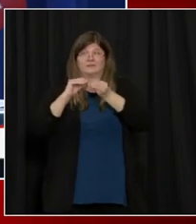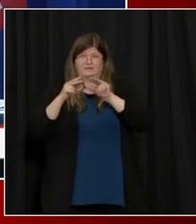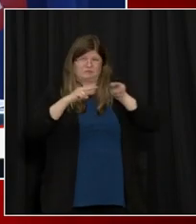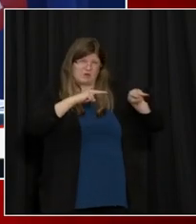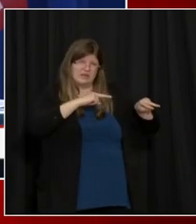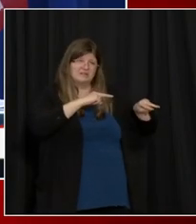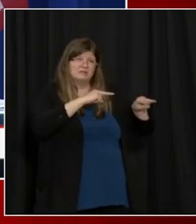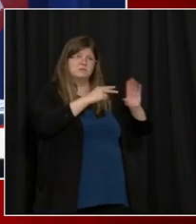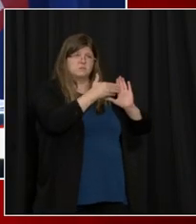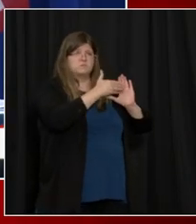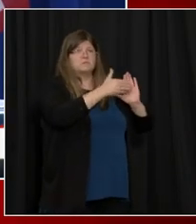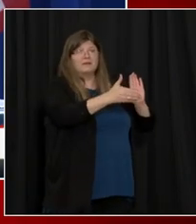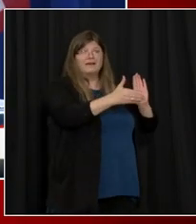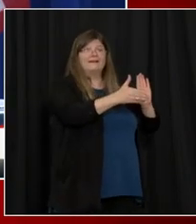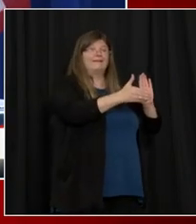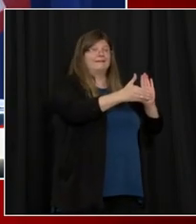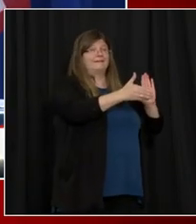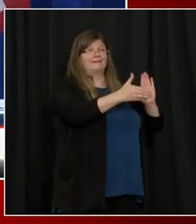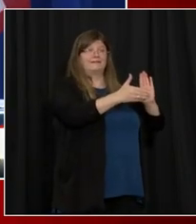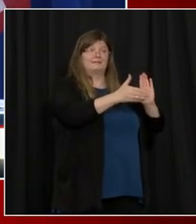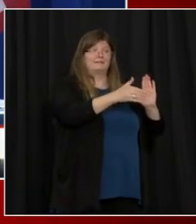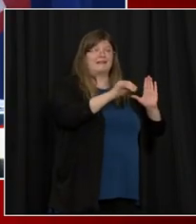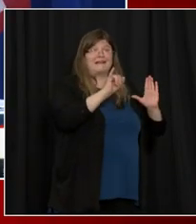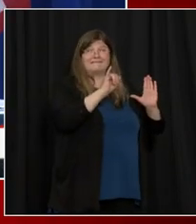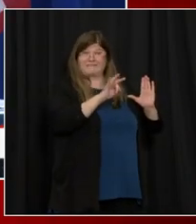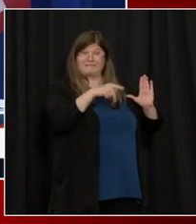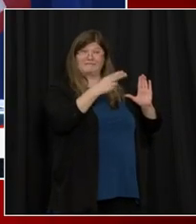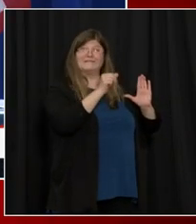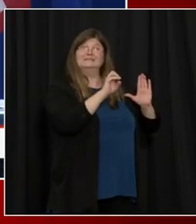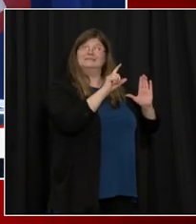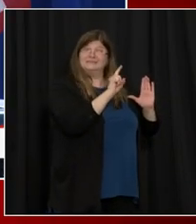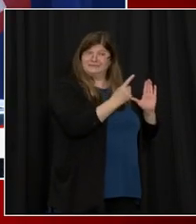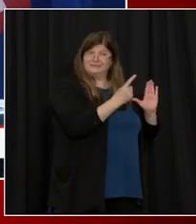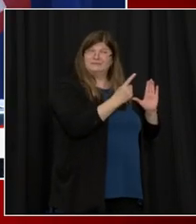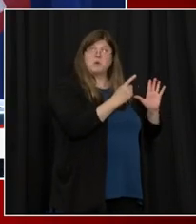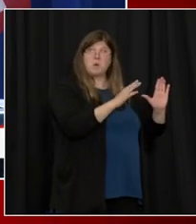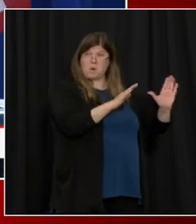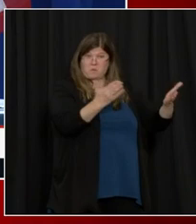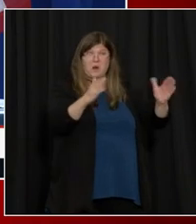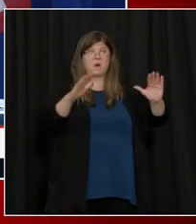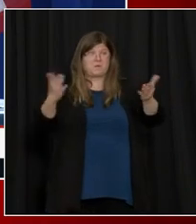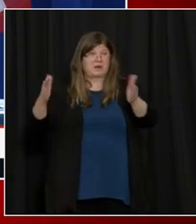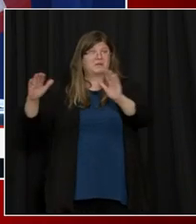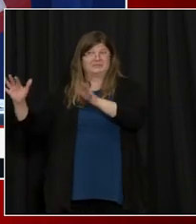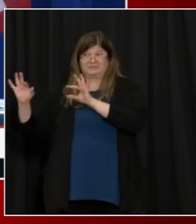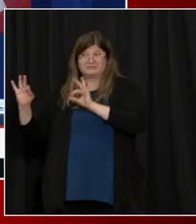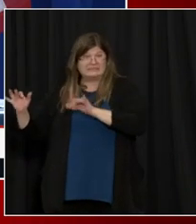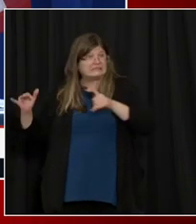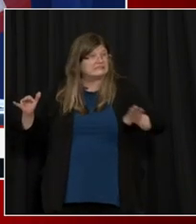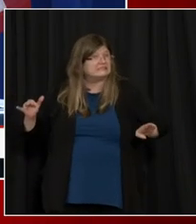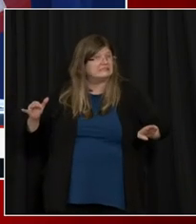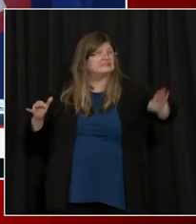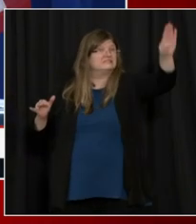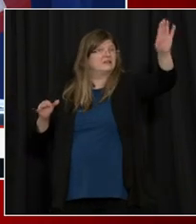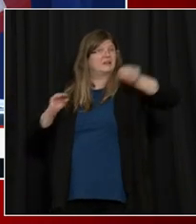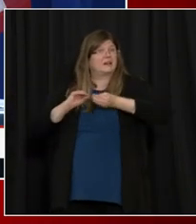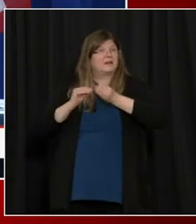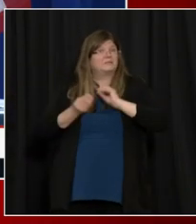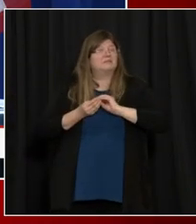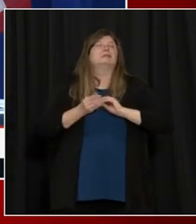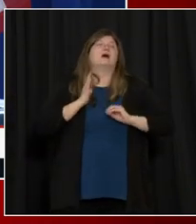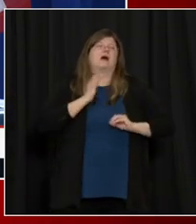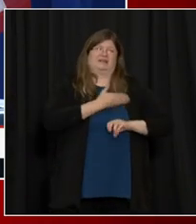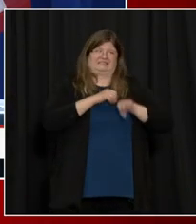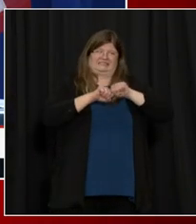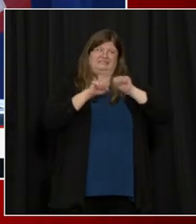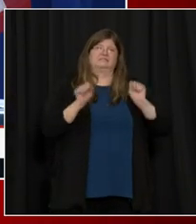is increase in the next phase, that all of our systems would be able to accommodate